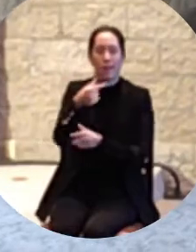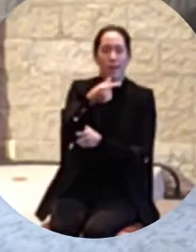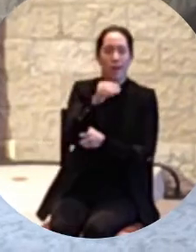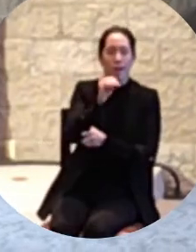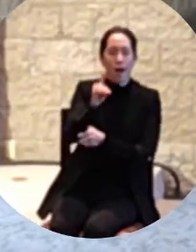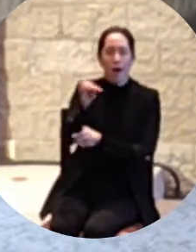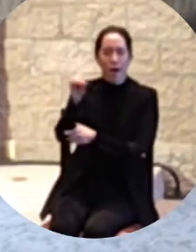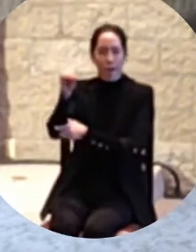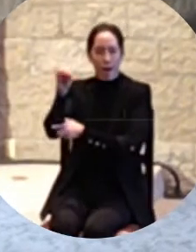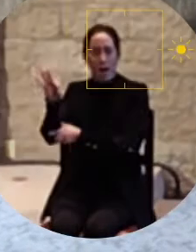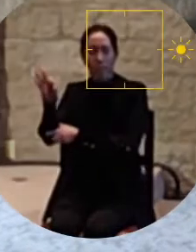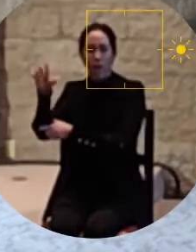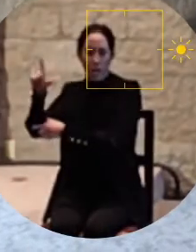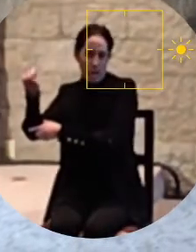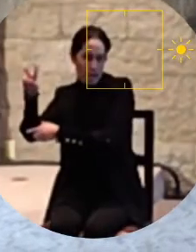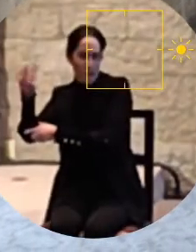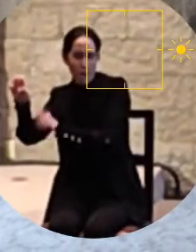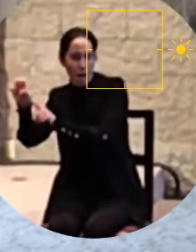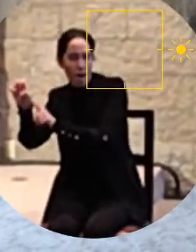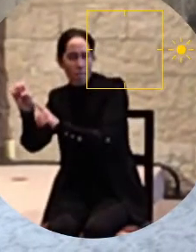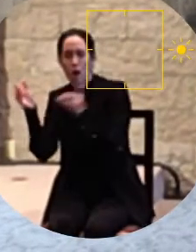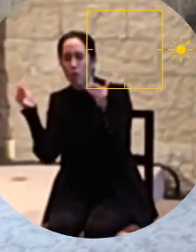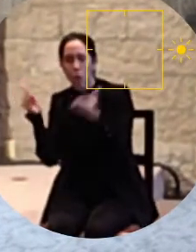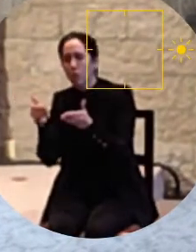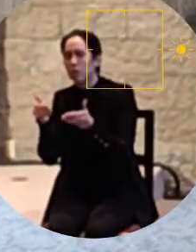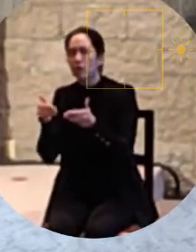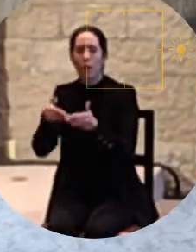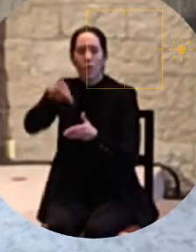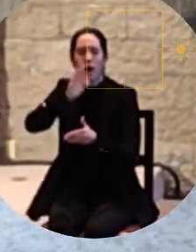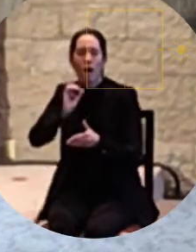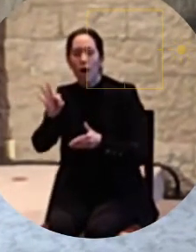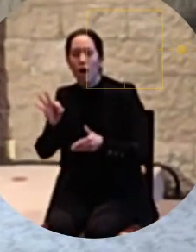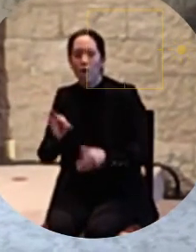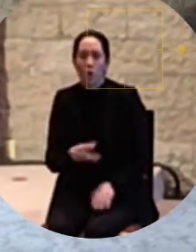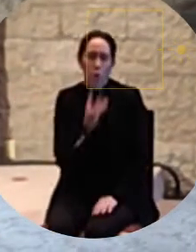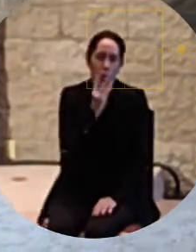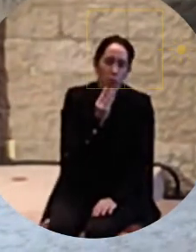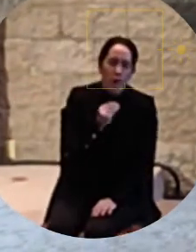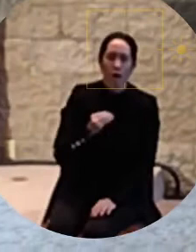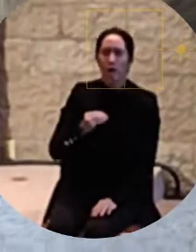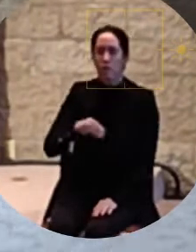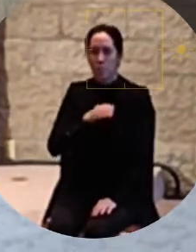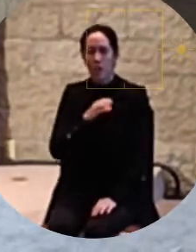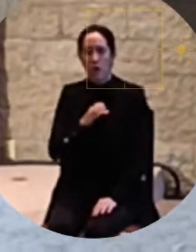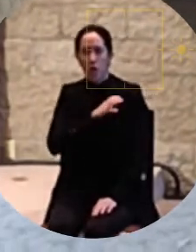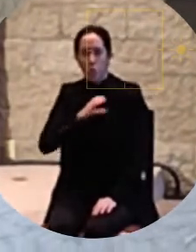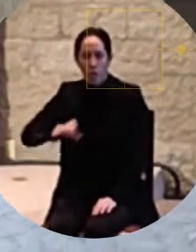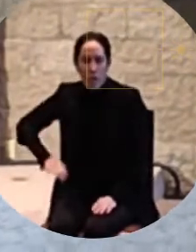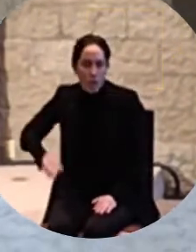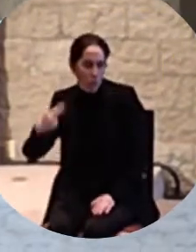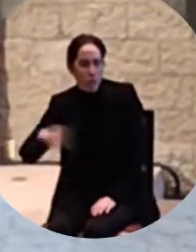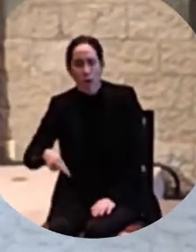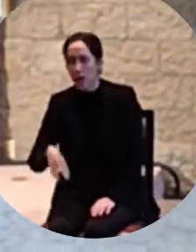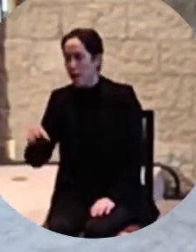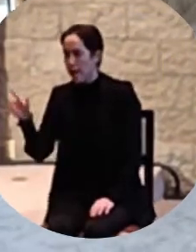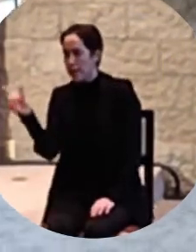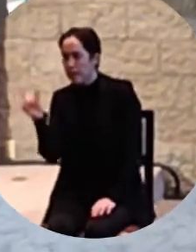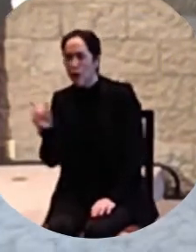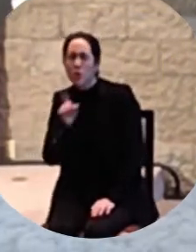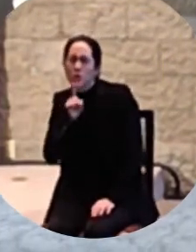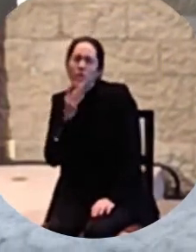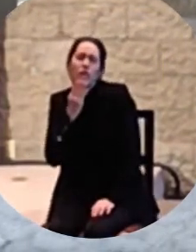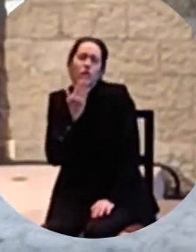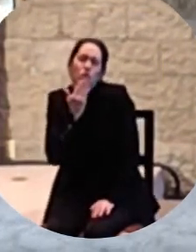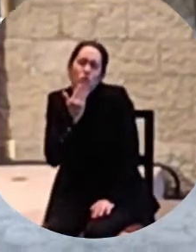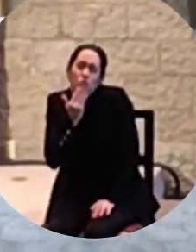of Judaism, Christianity, and Islam by Mirabai Starr. It's a sweet, it's a gentle book. Not